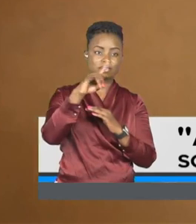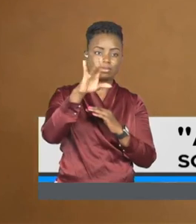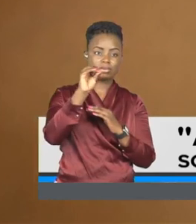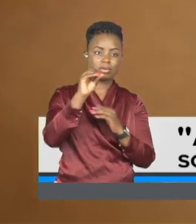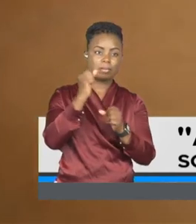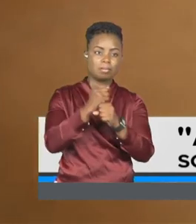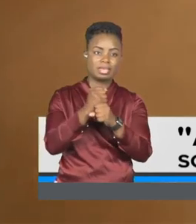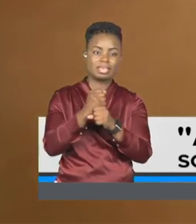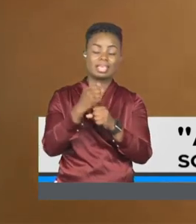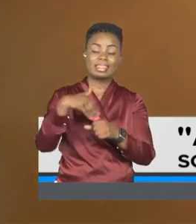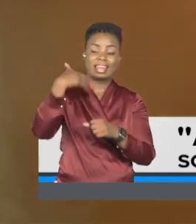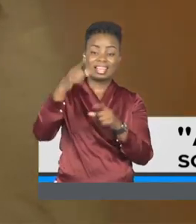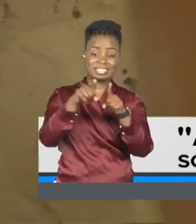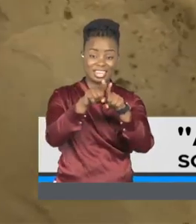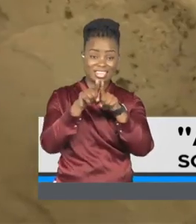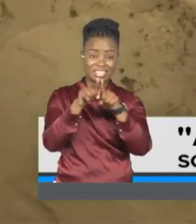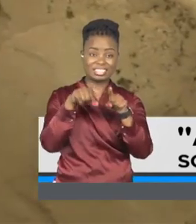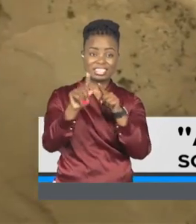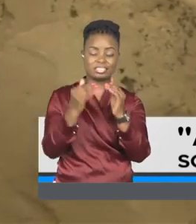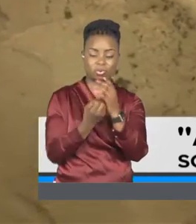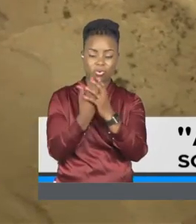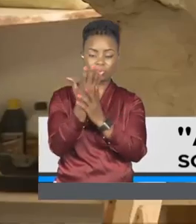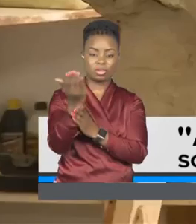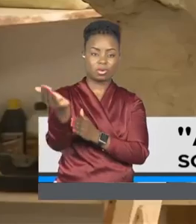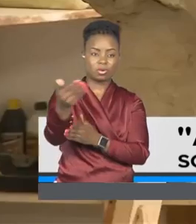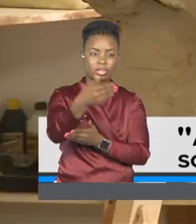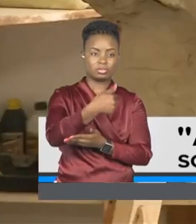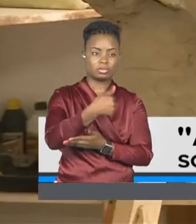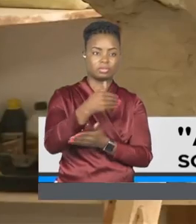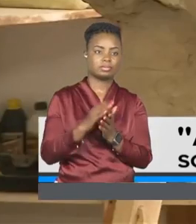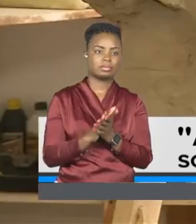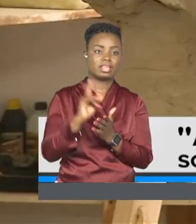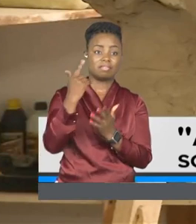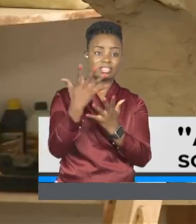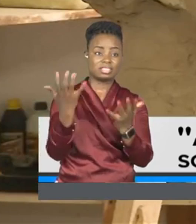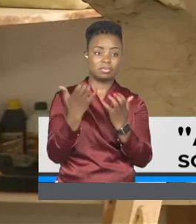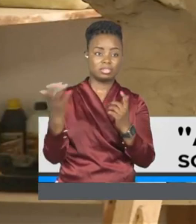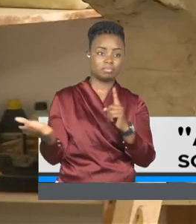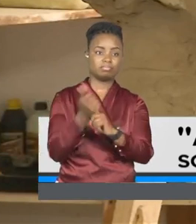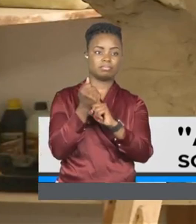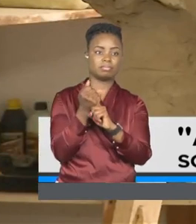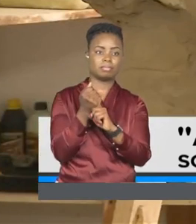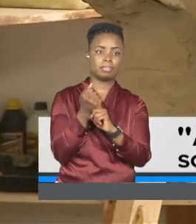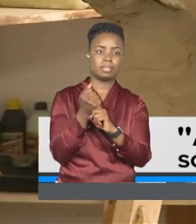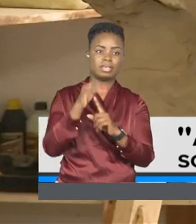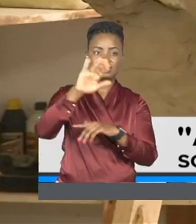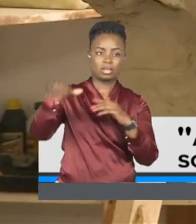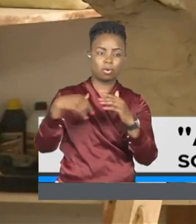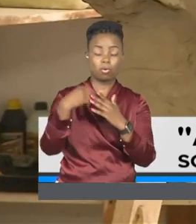next likeness in his growing collection of wax statues. The first thing that you need to capture is like the whole